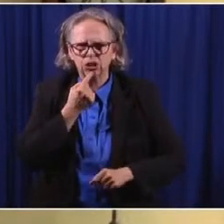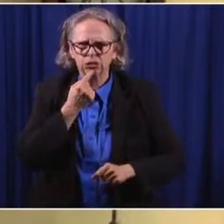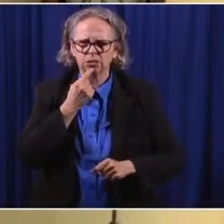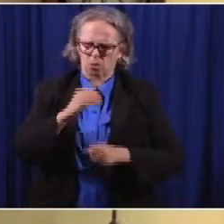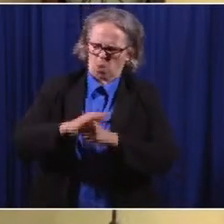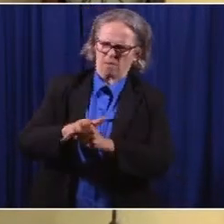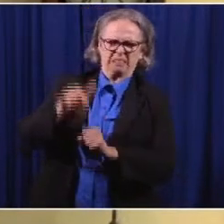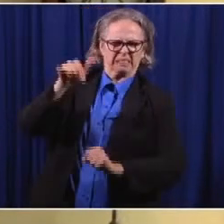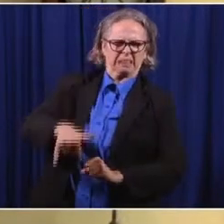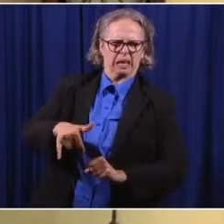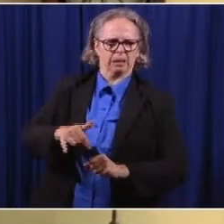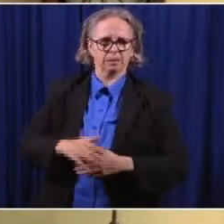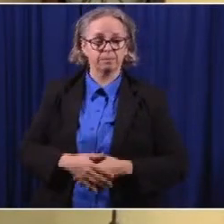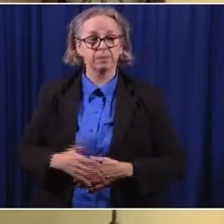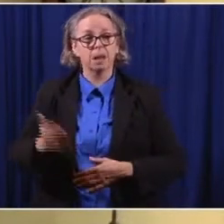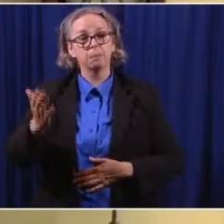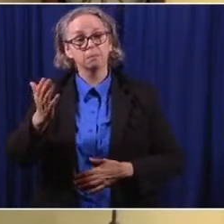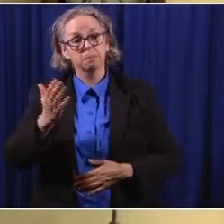my personal